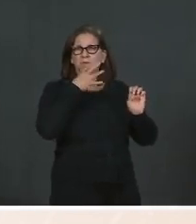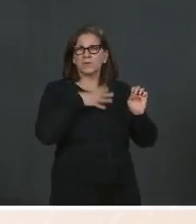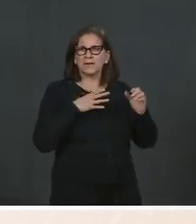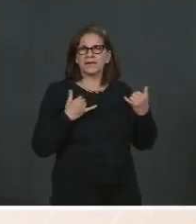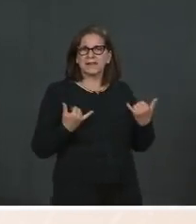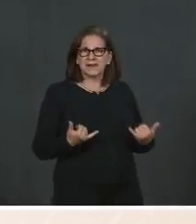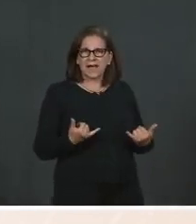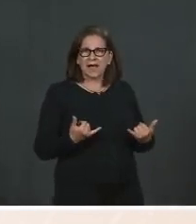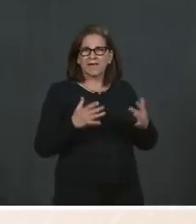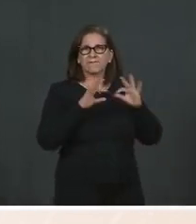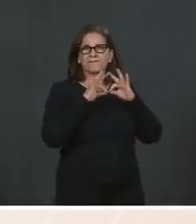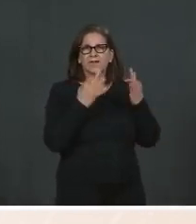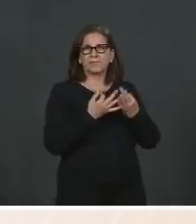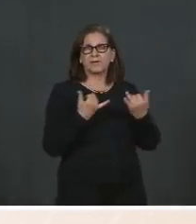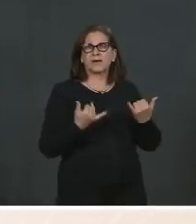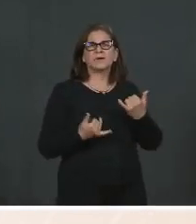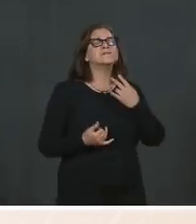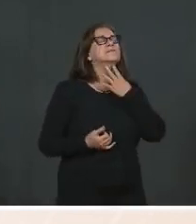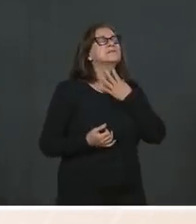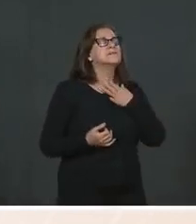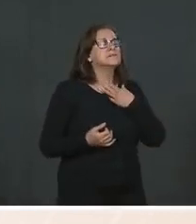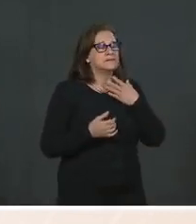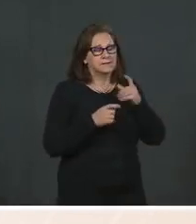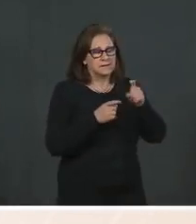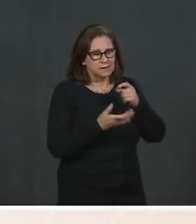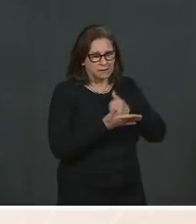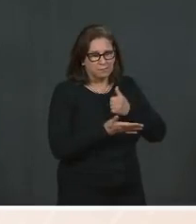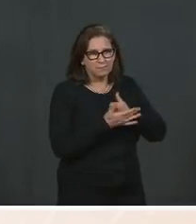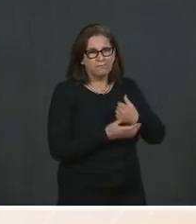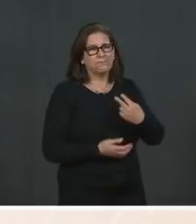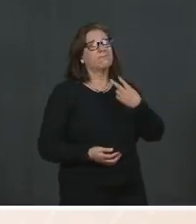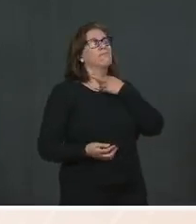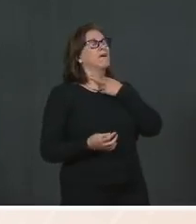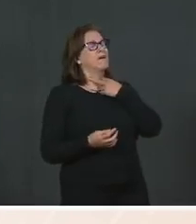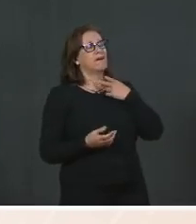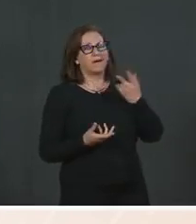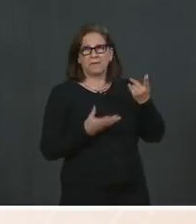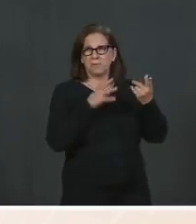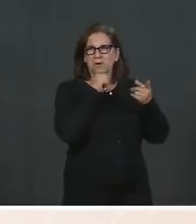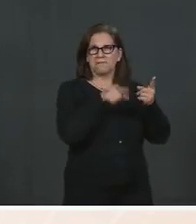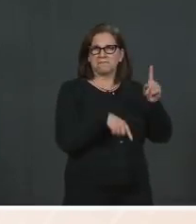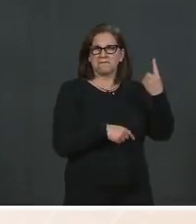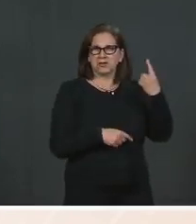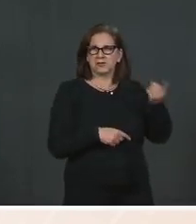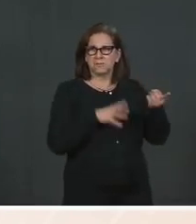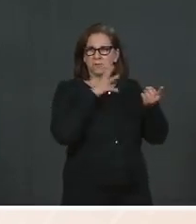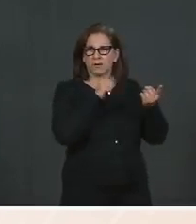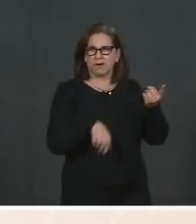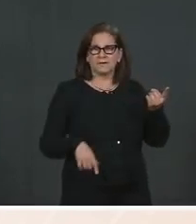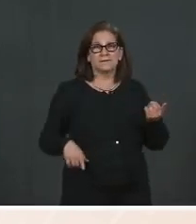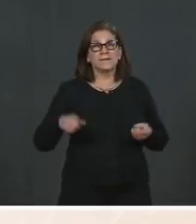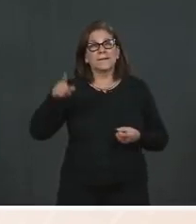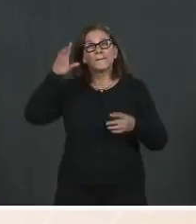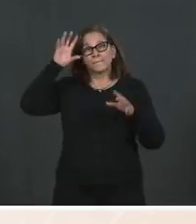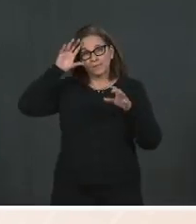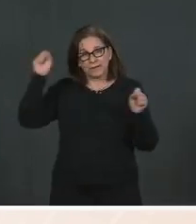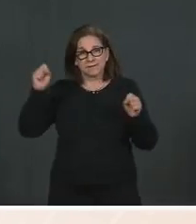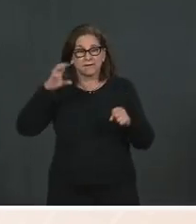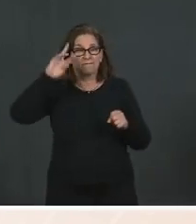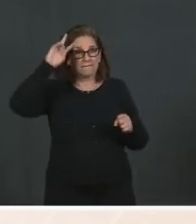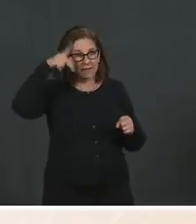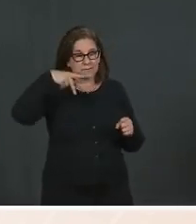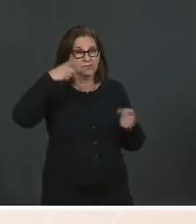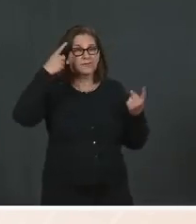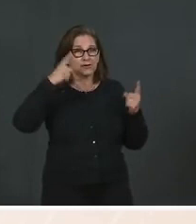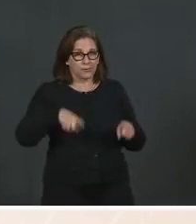desperate need of childcare assistance? Well, the president and the vice president agree. That's why they pushed so hard to get the American Rescue Plan